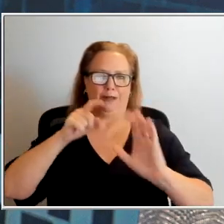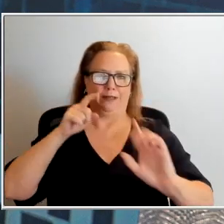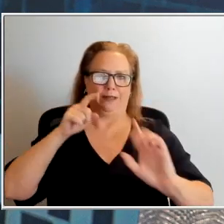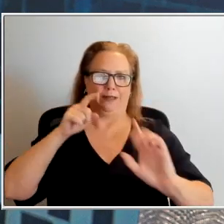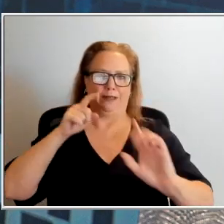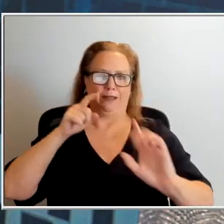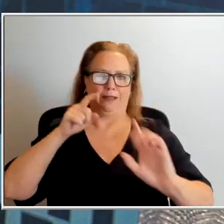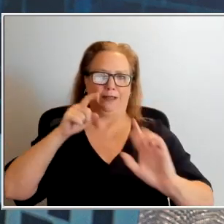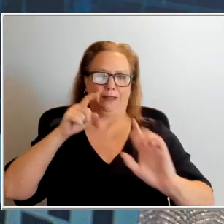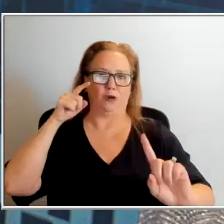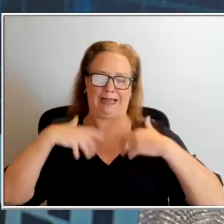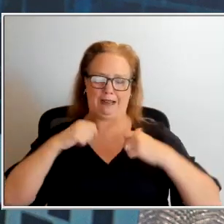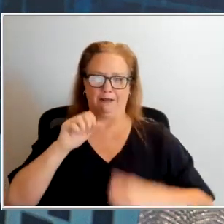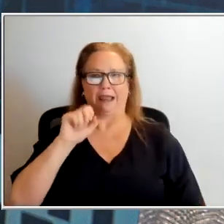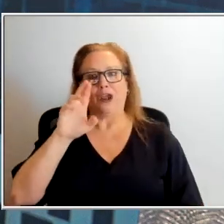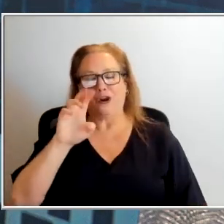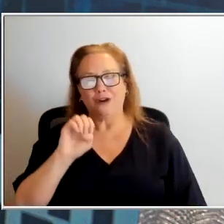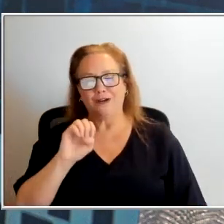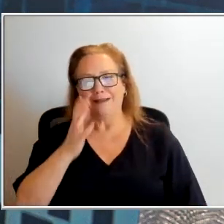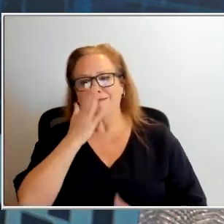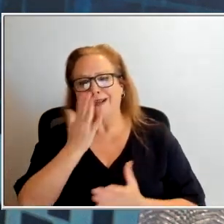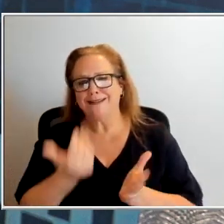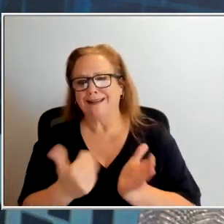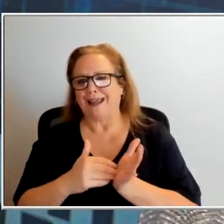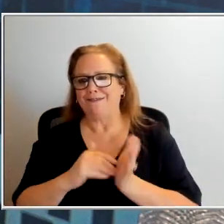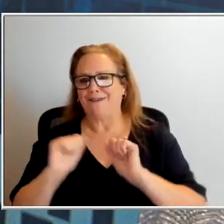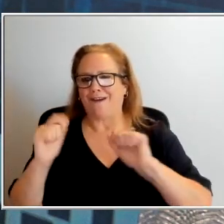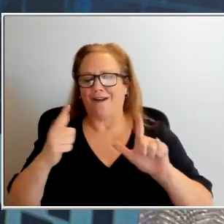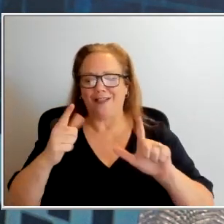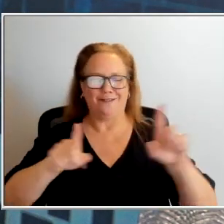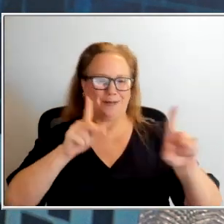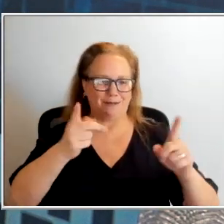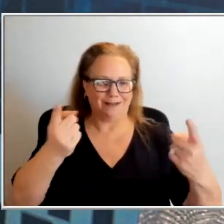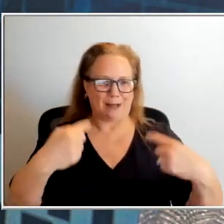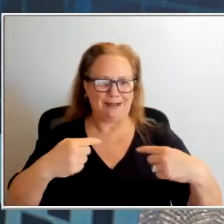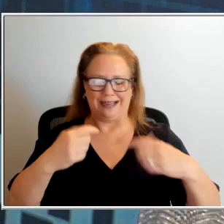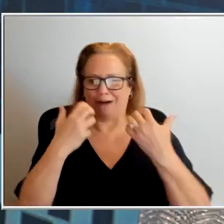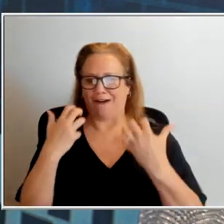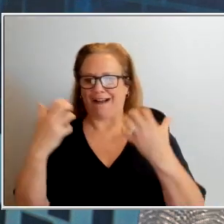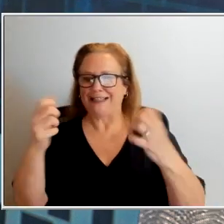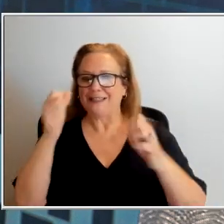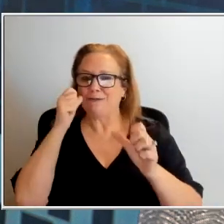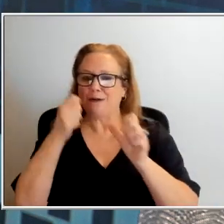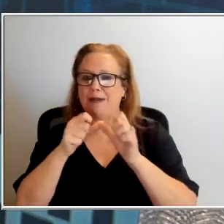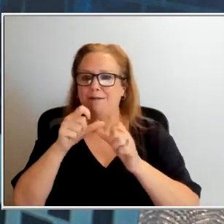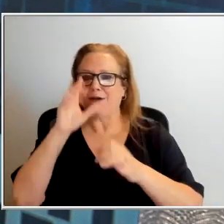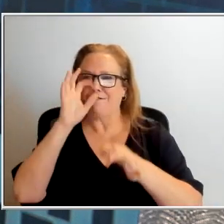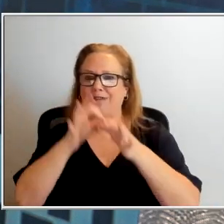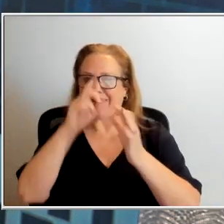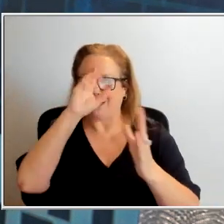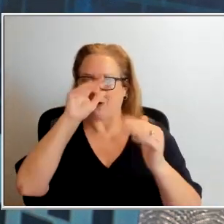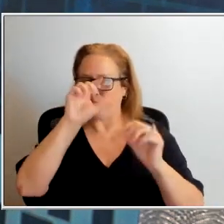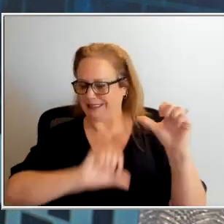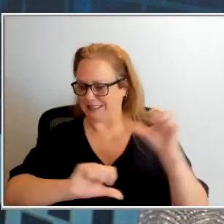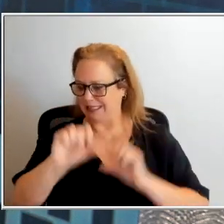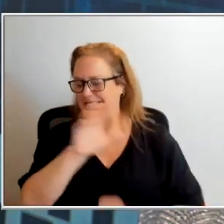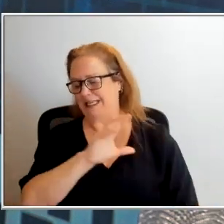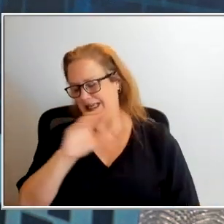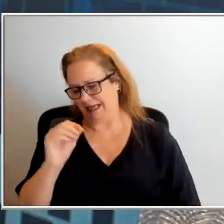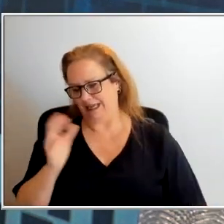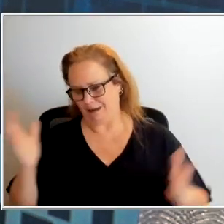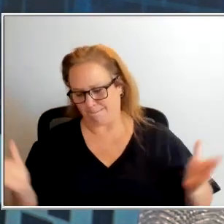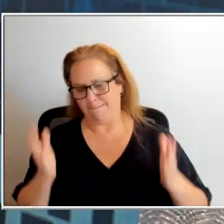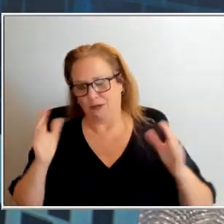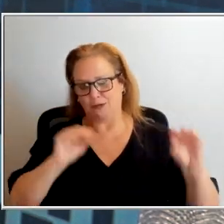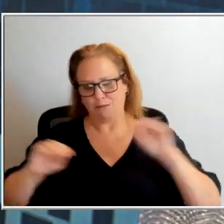great health care. Thanks again to all of our guests and to our audience. Remember, faith, hope, science, and get your move on.